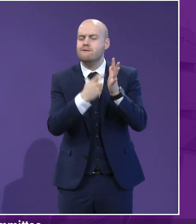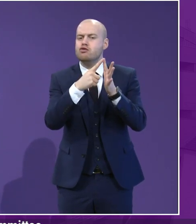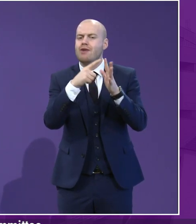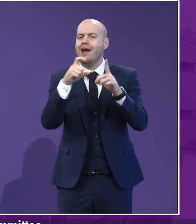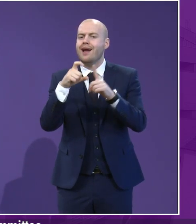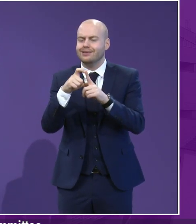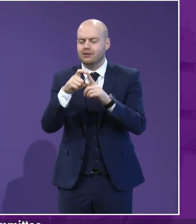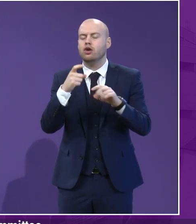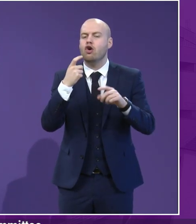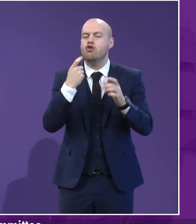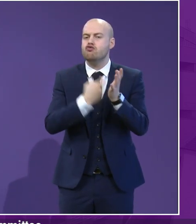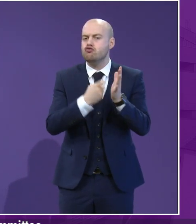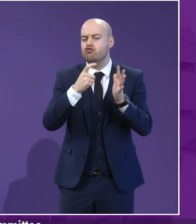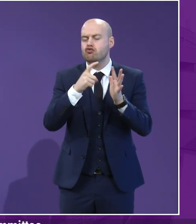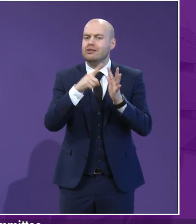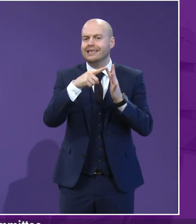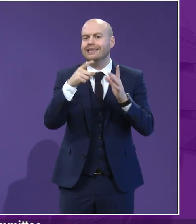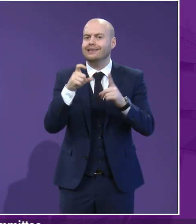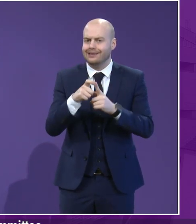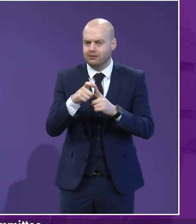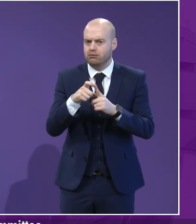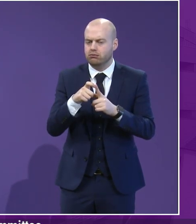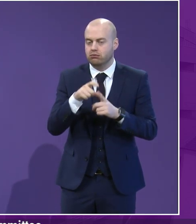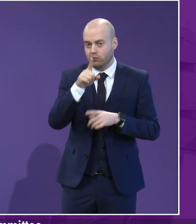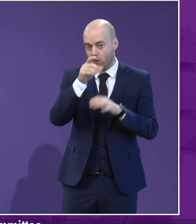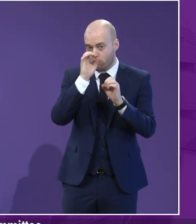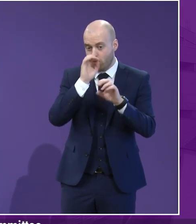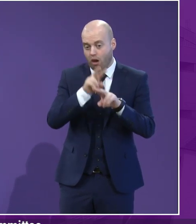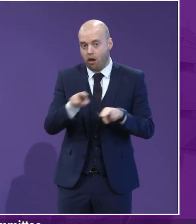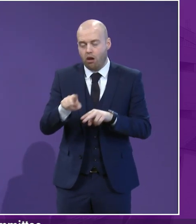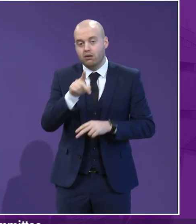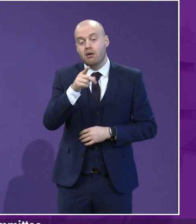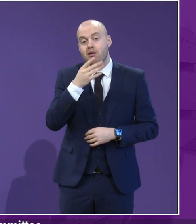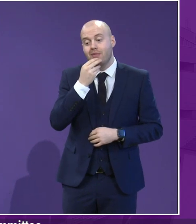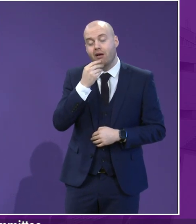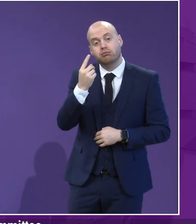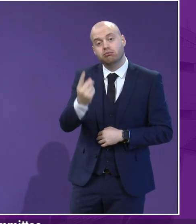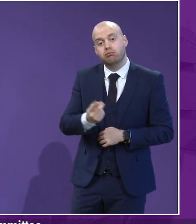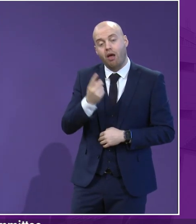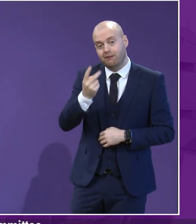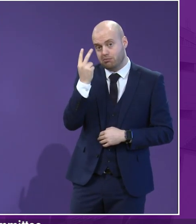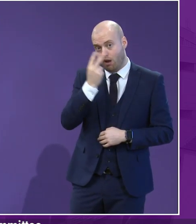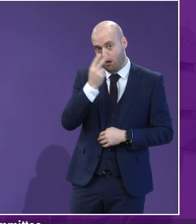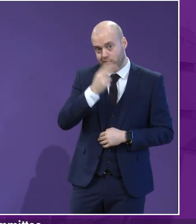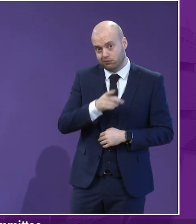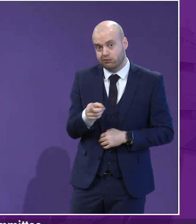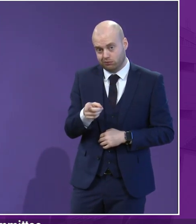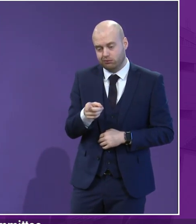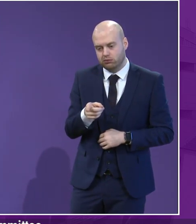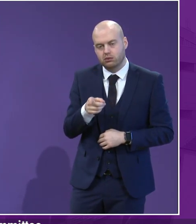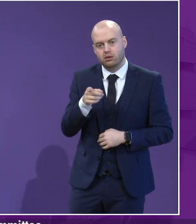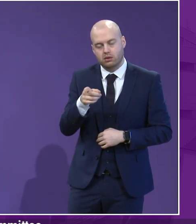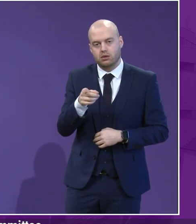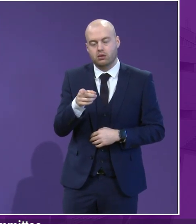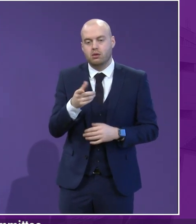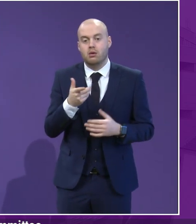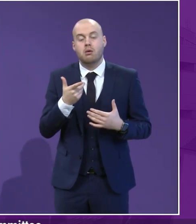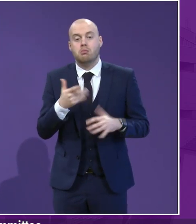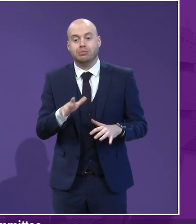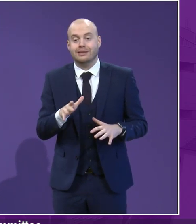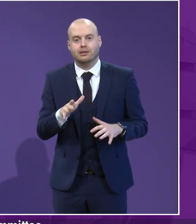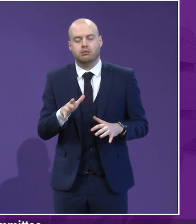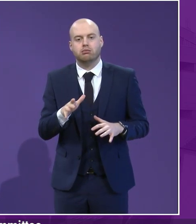There have been gradual improvements, I think, over time. If any of you want to Google the name Fred